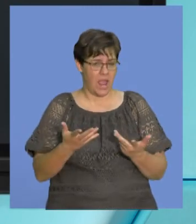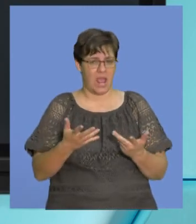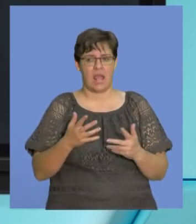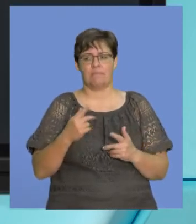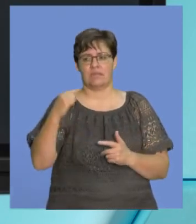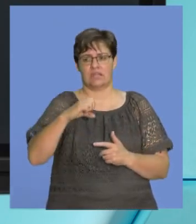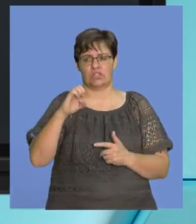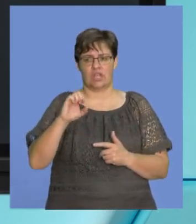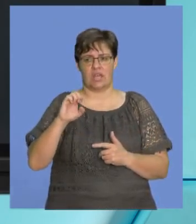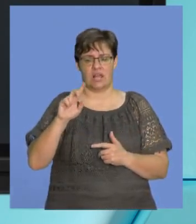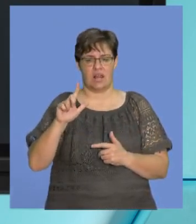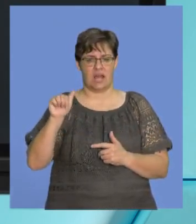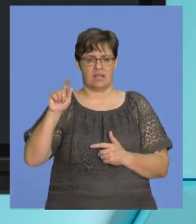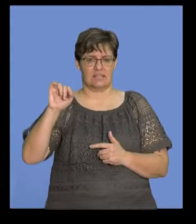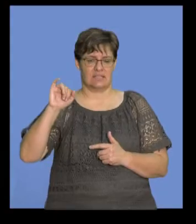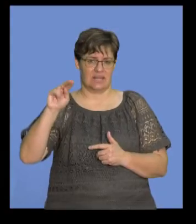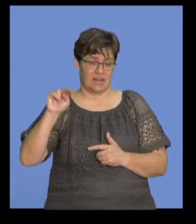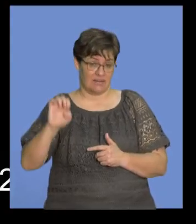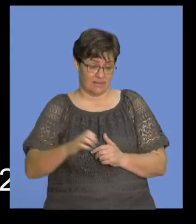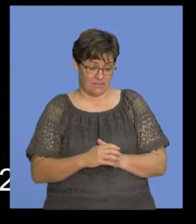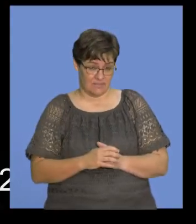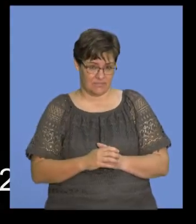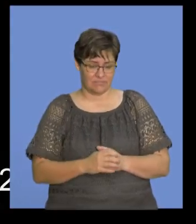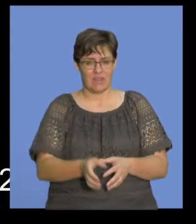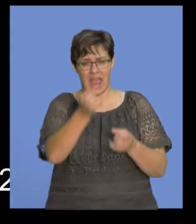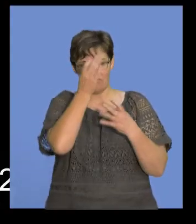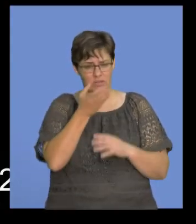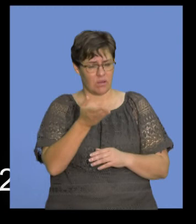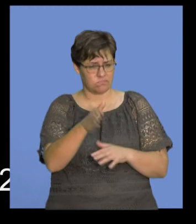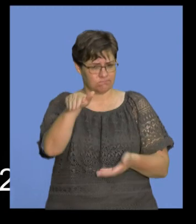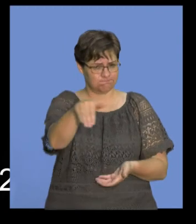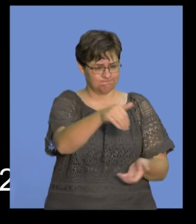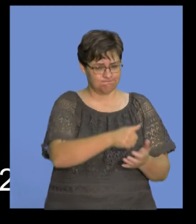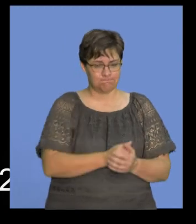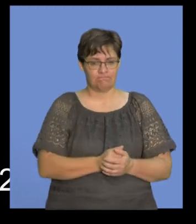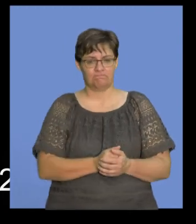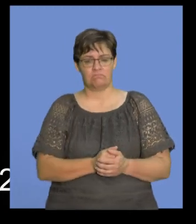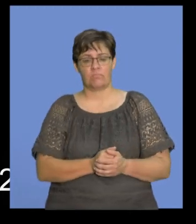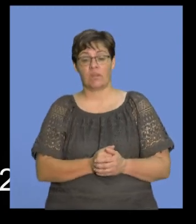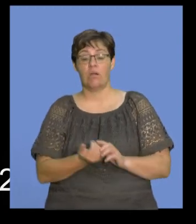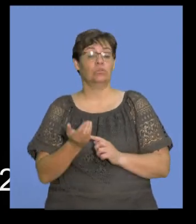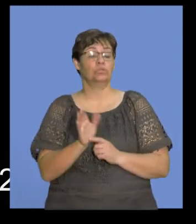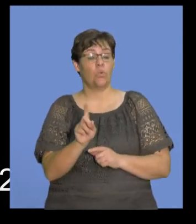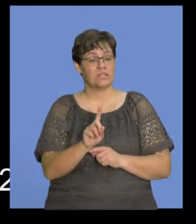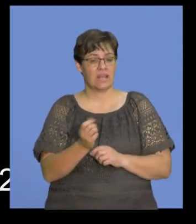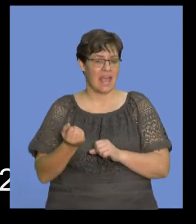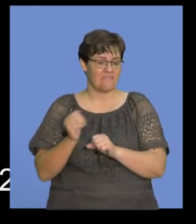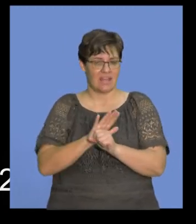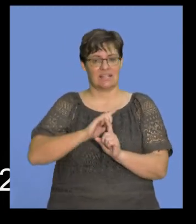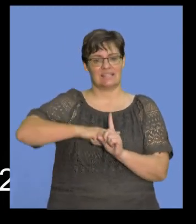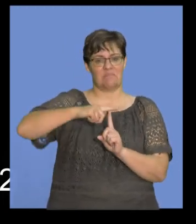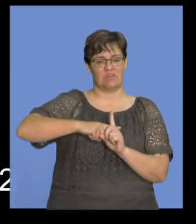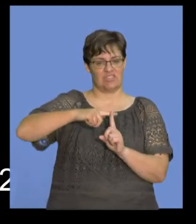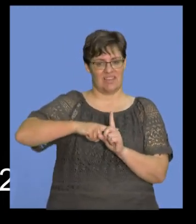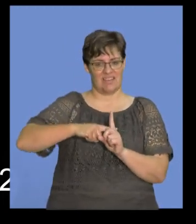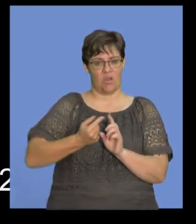in gelatin. Okay, so we've collected that information, and clearly here you can see that we've illustrated the effect